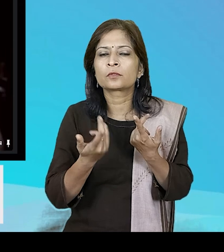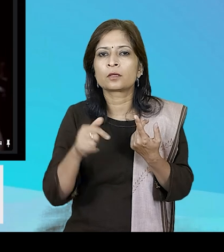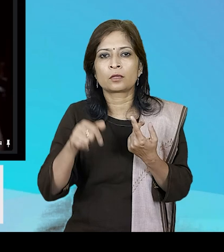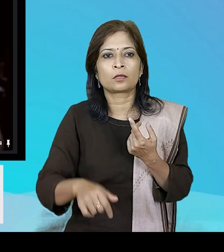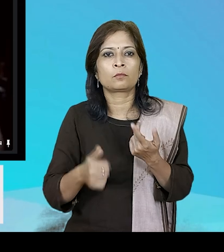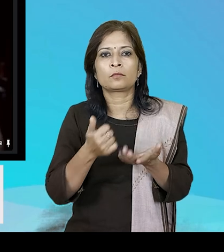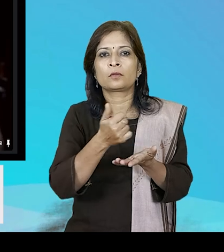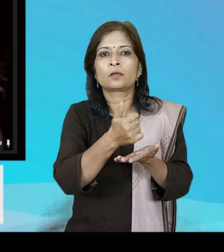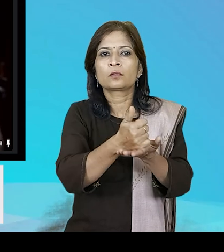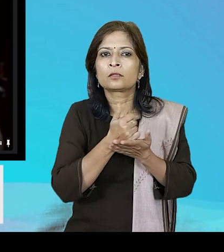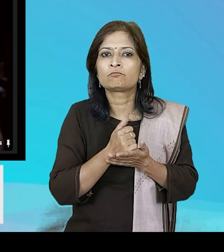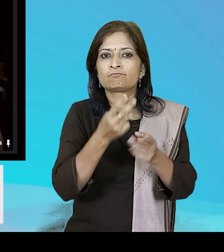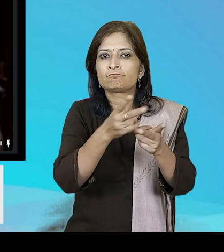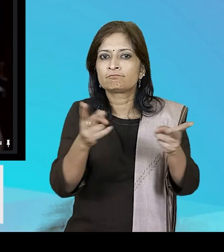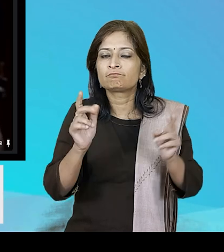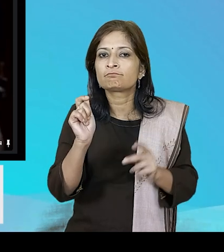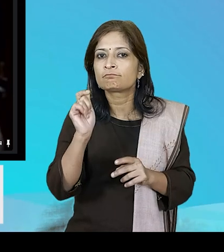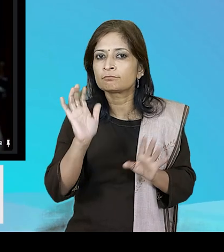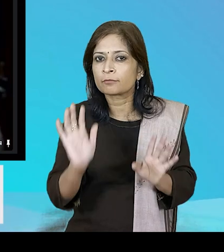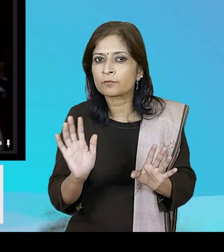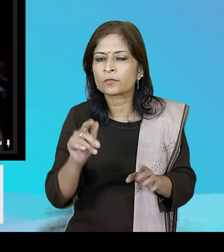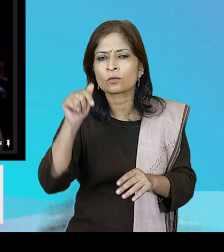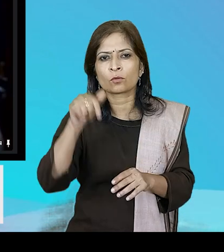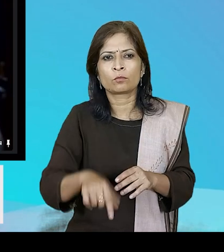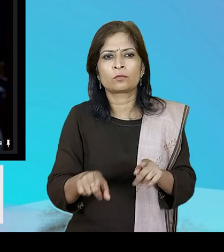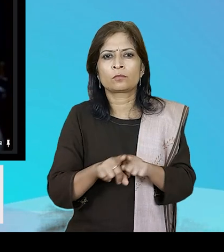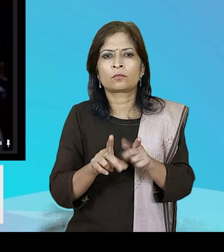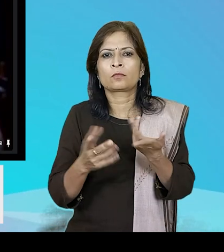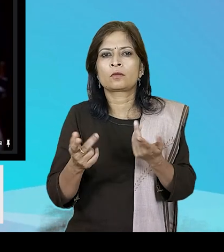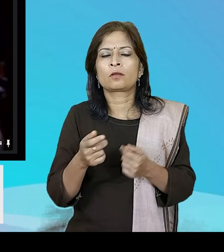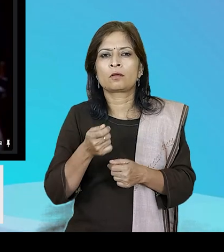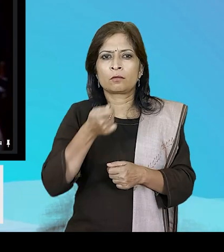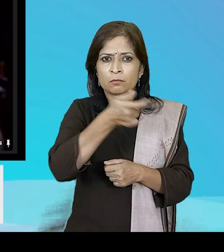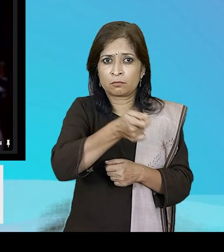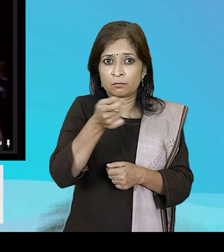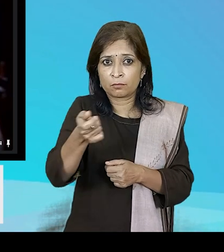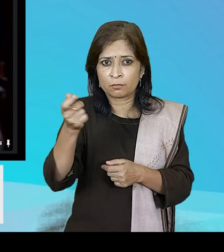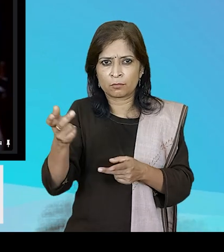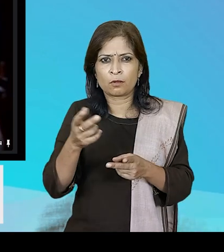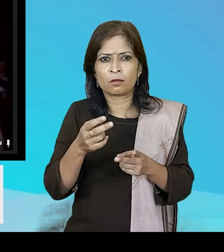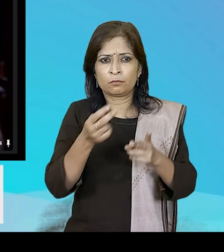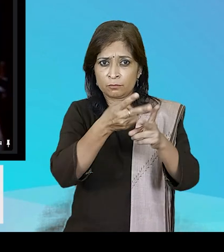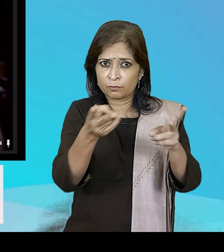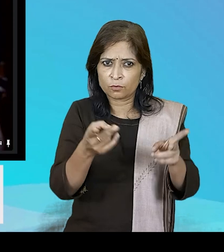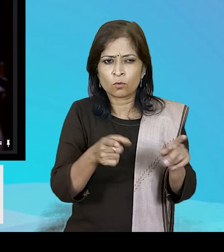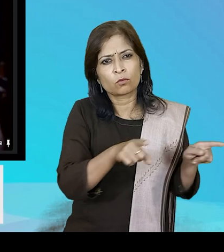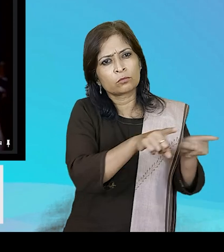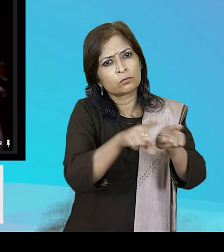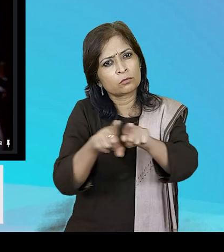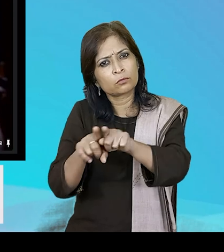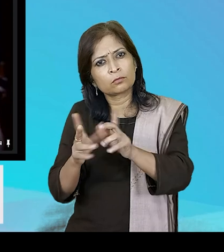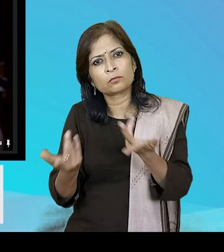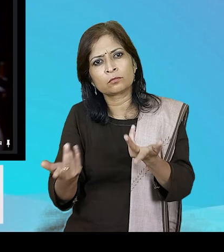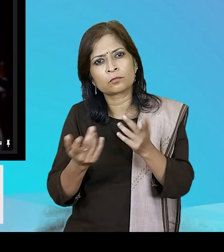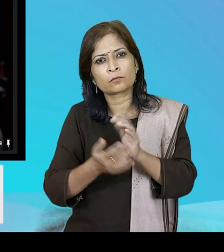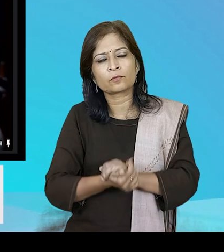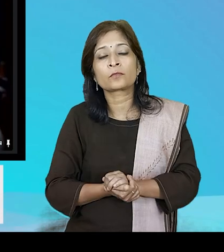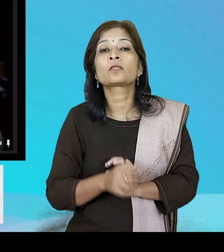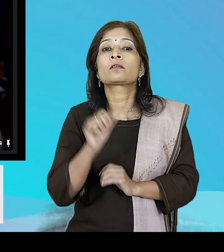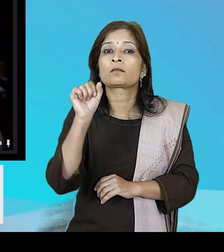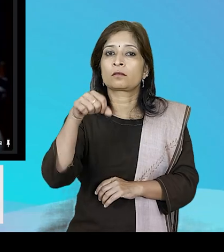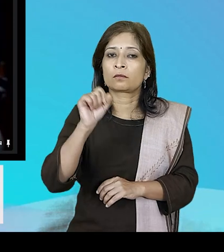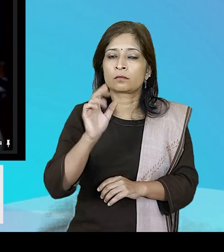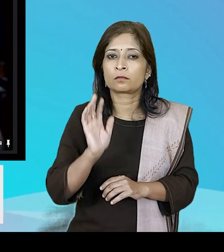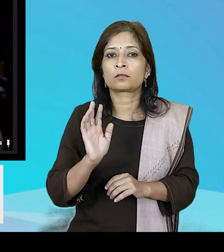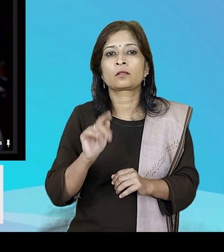spoke about the services available, do the fees differ regarding the services also, or are they same for all the